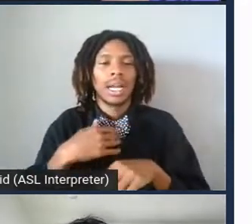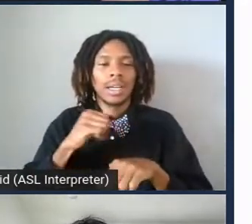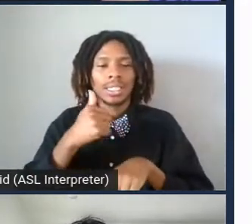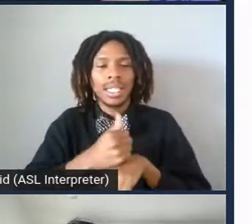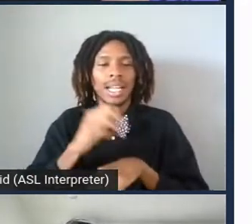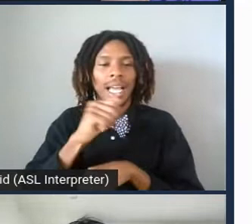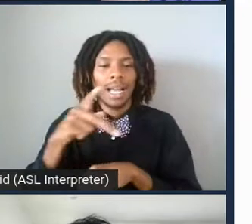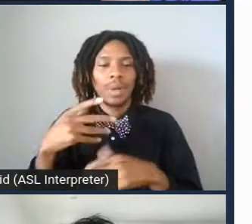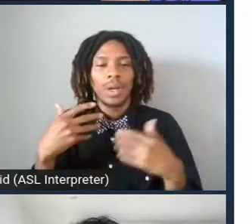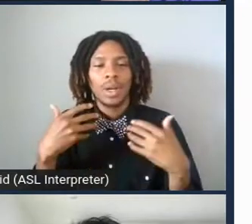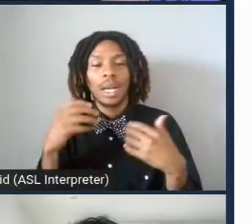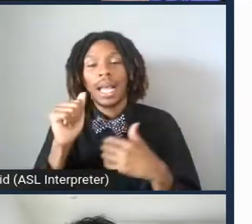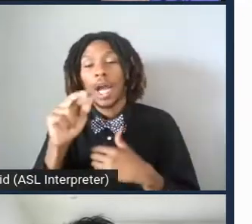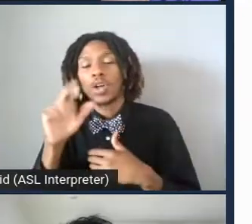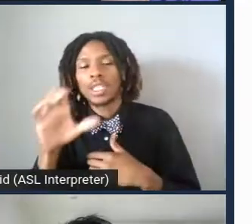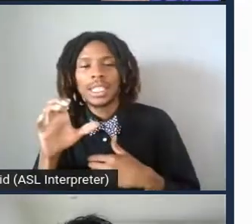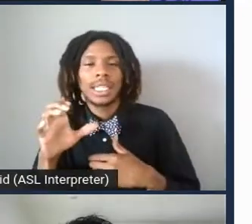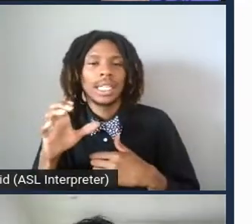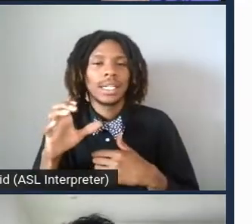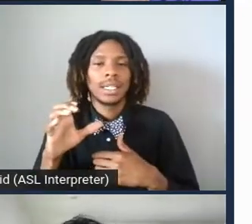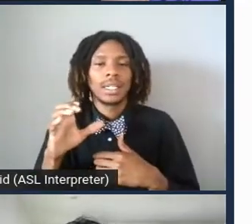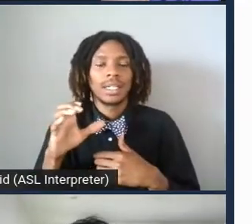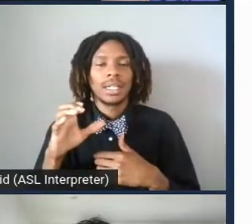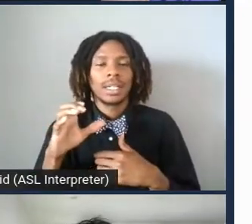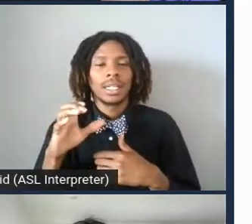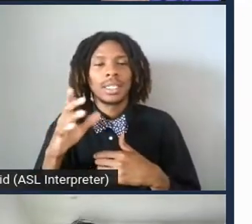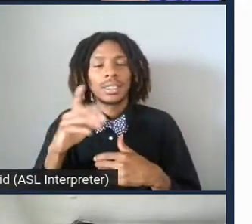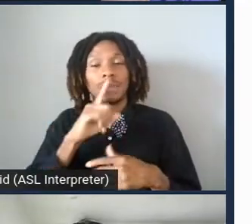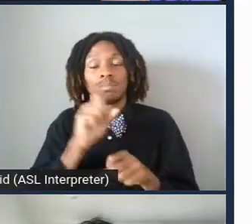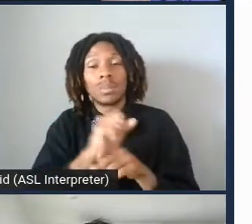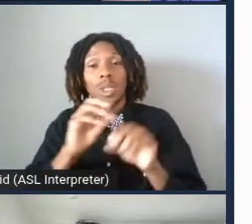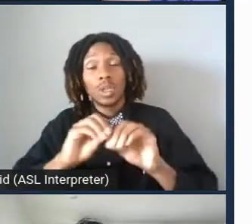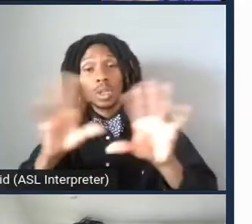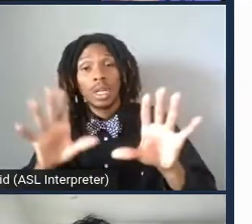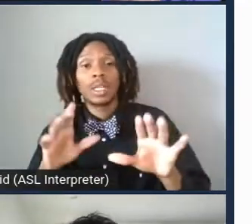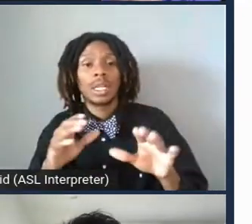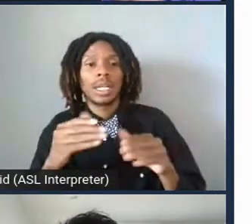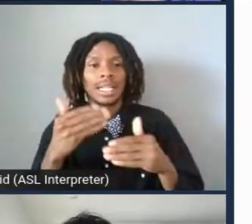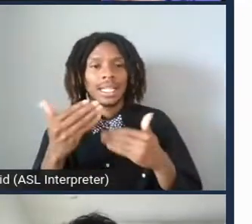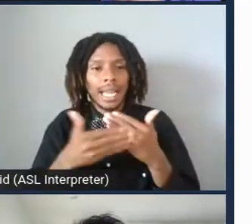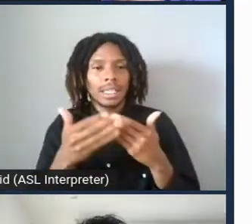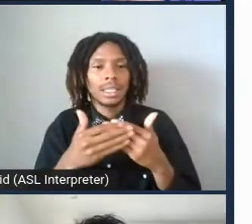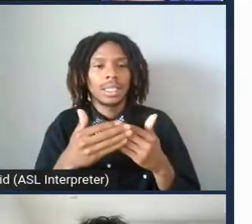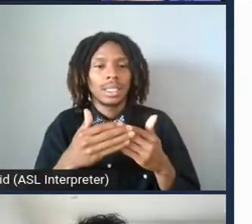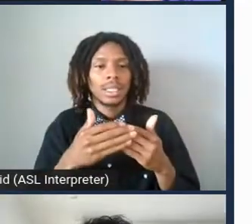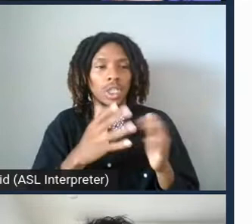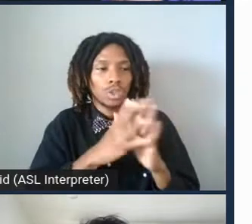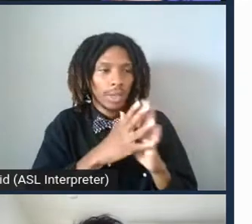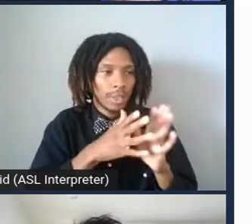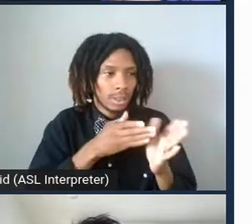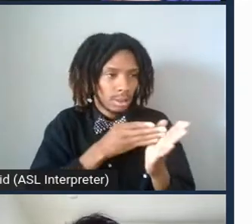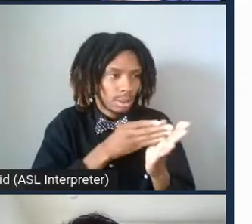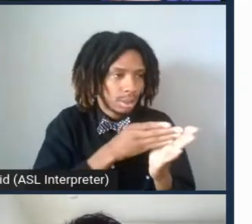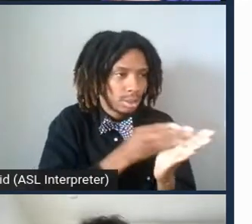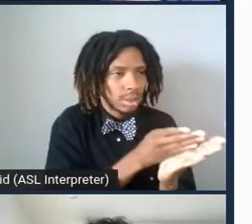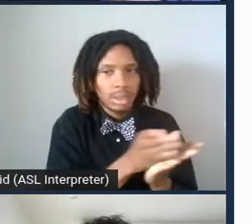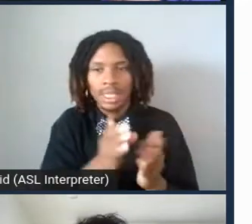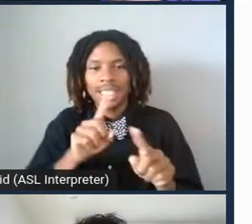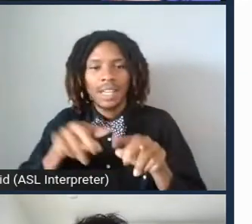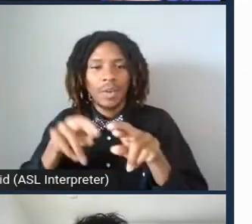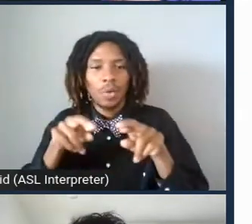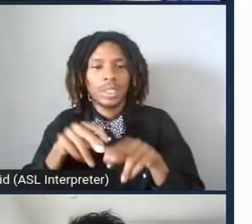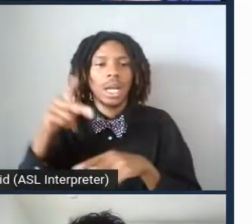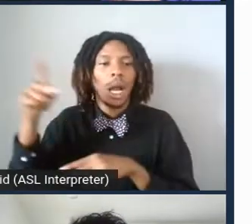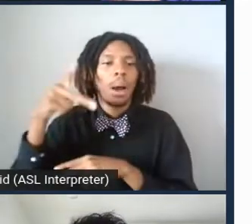application recovery controller to transparently and easily move traffic from IAD to a different region, let's say Portland